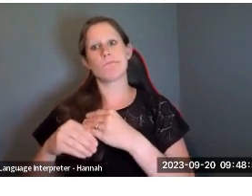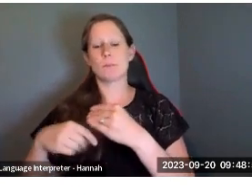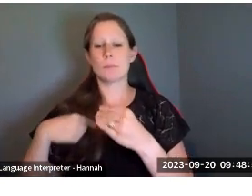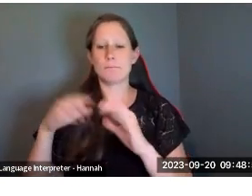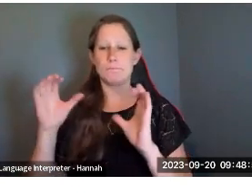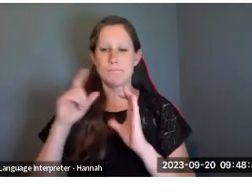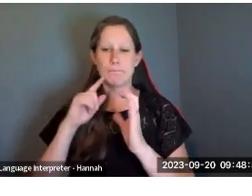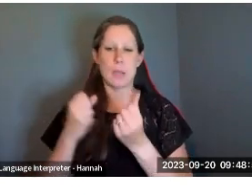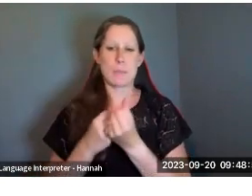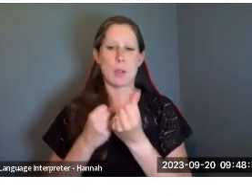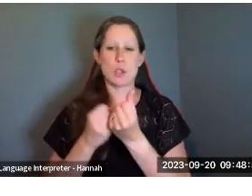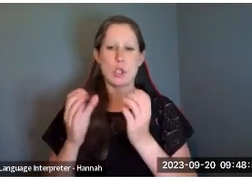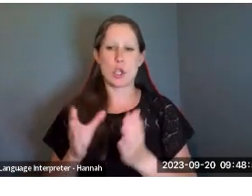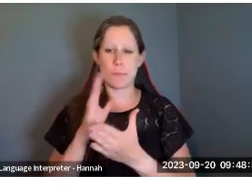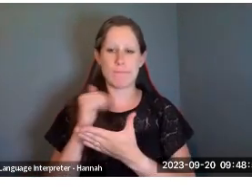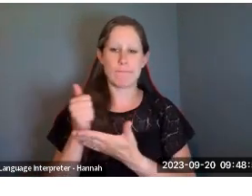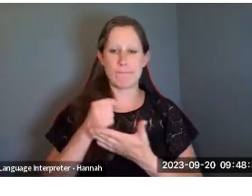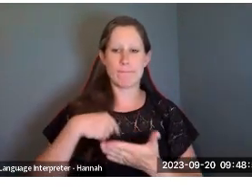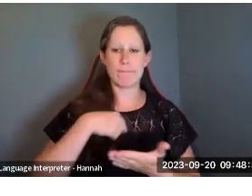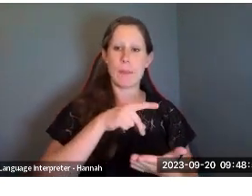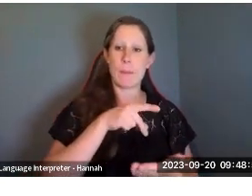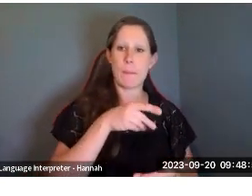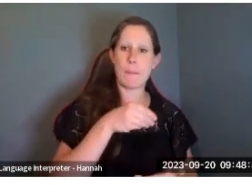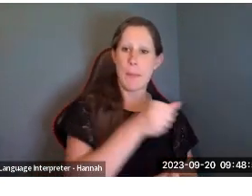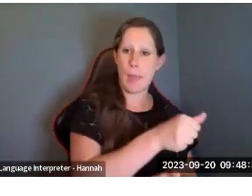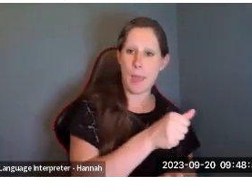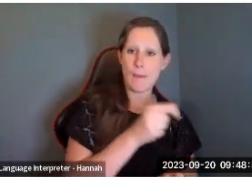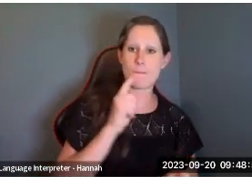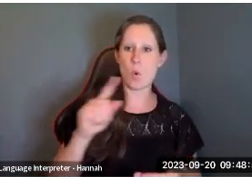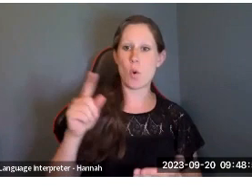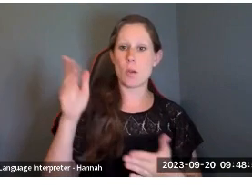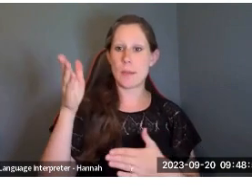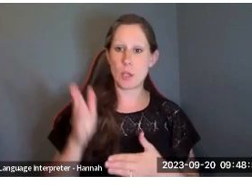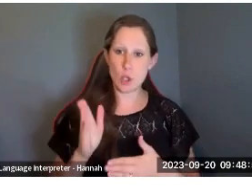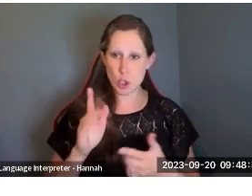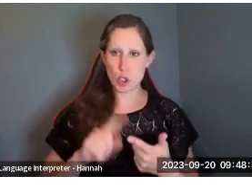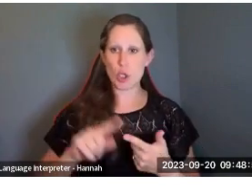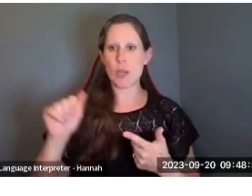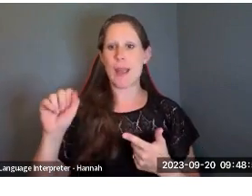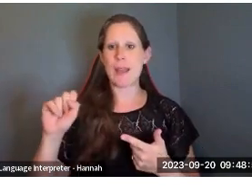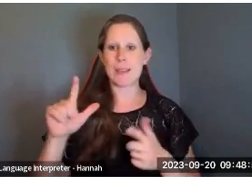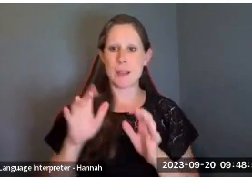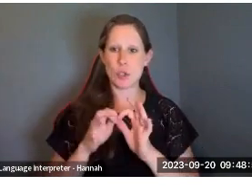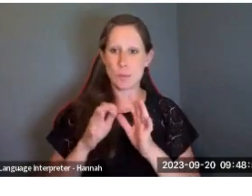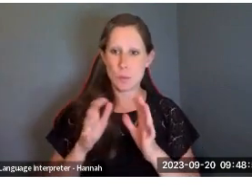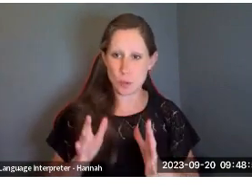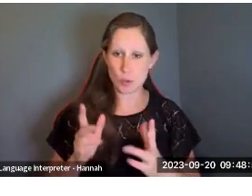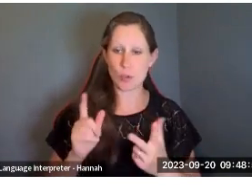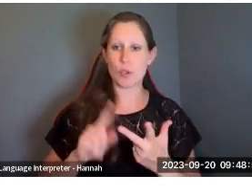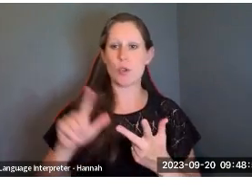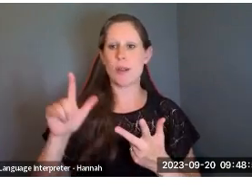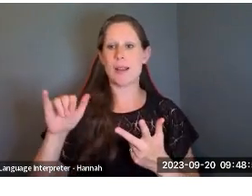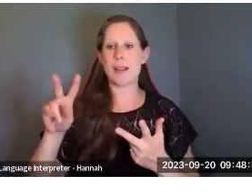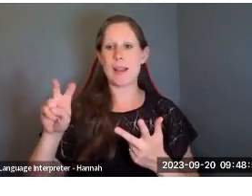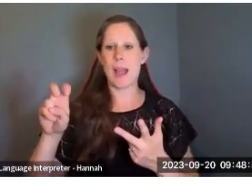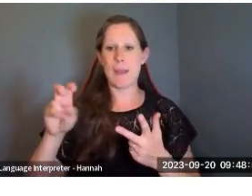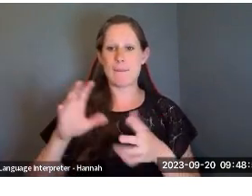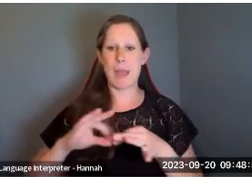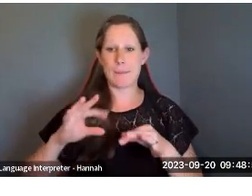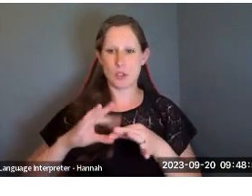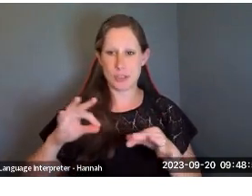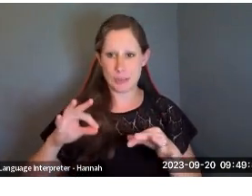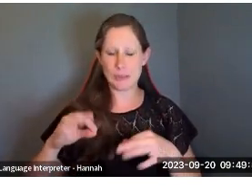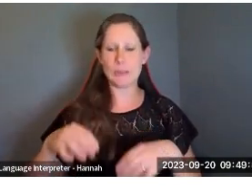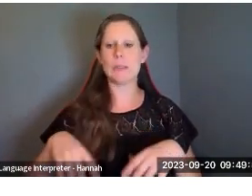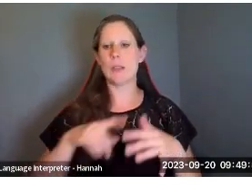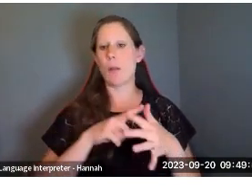help pay for our speaker honorariums, ASL interpretation, the live captioning, etc.